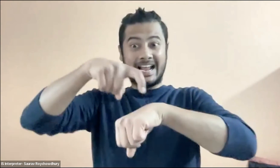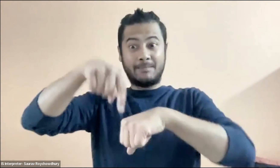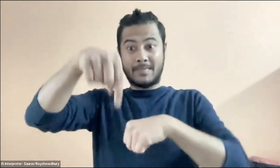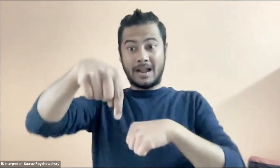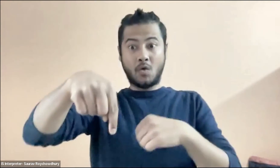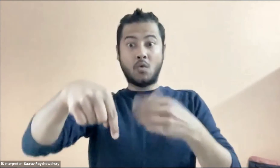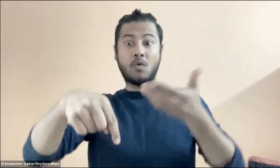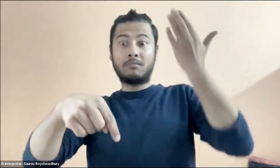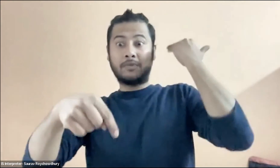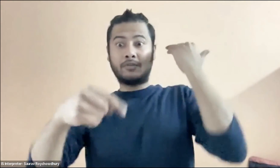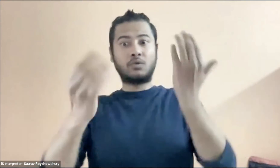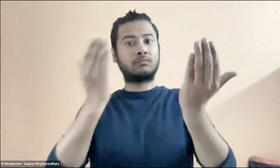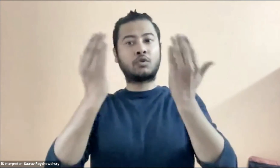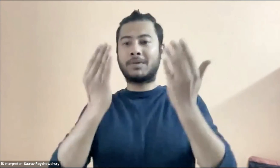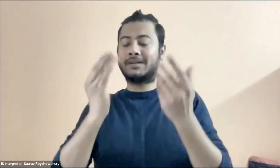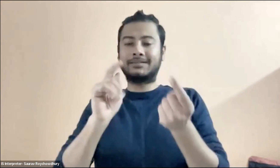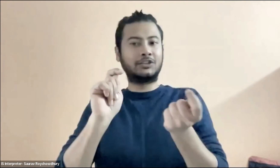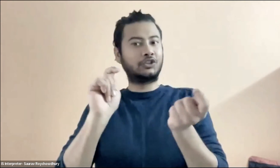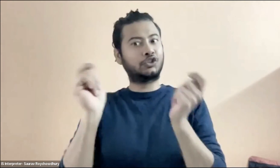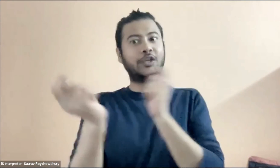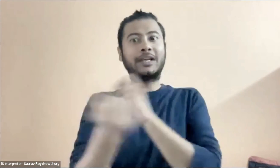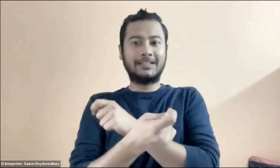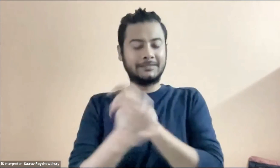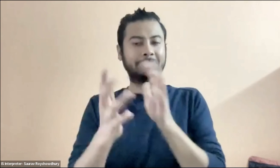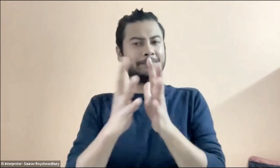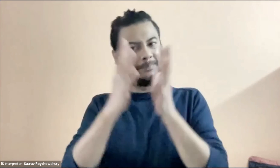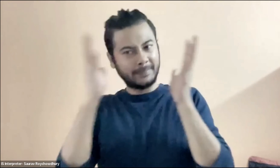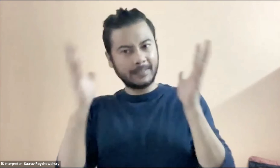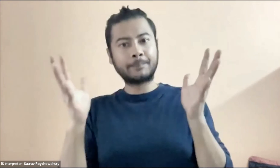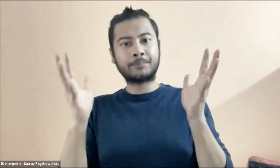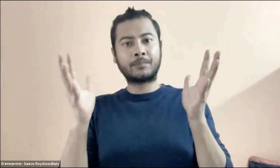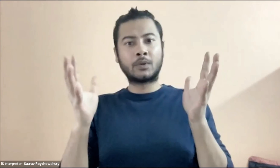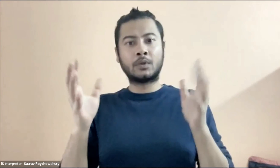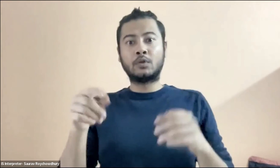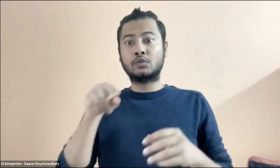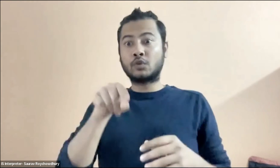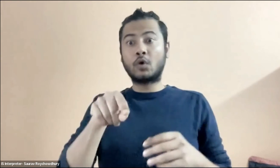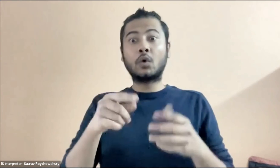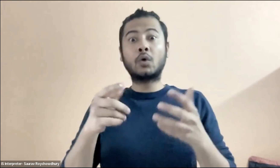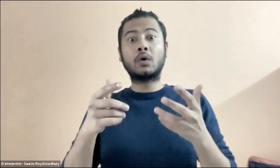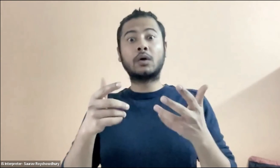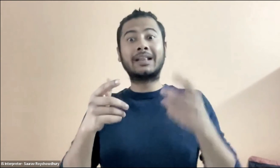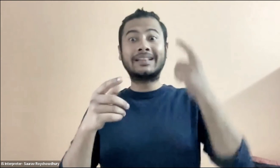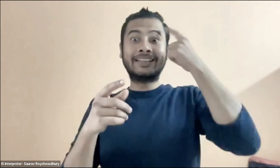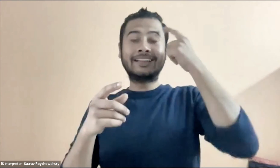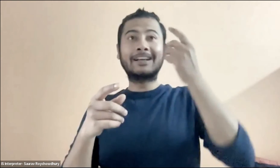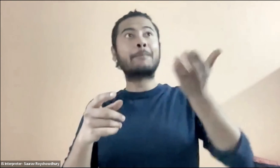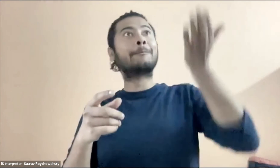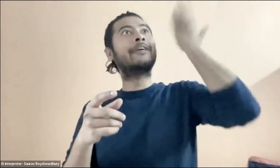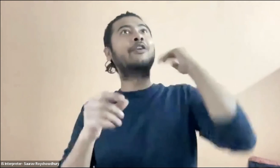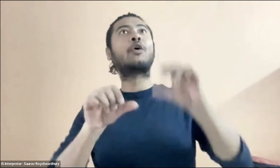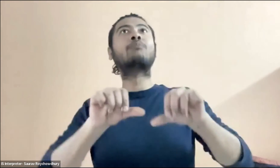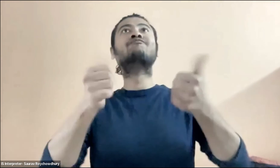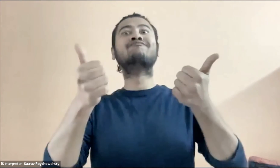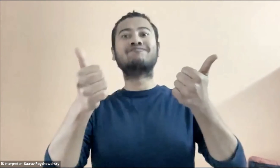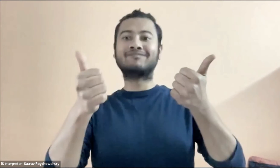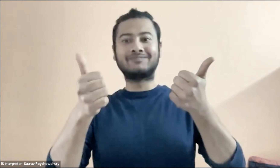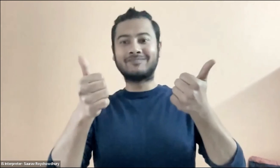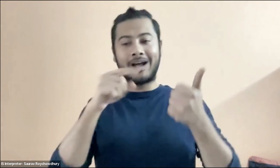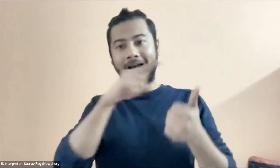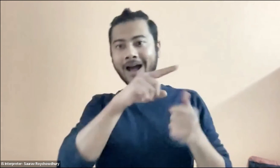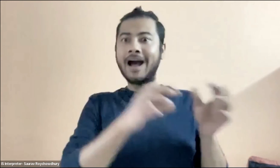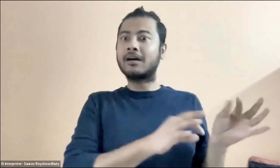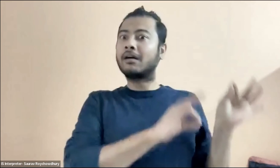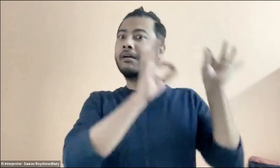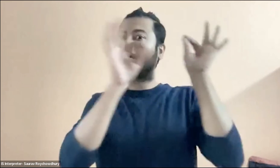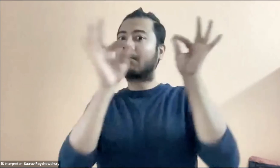their entirety duplicating those kinds of mechanisms is not may not yield very the same